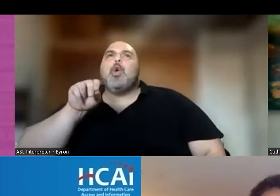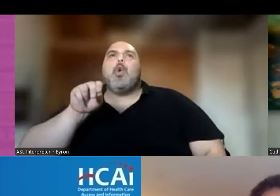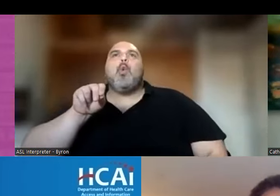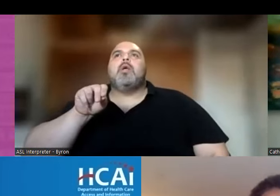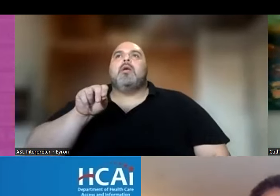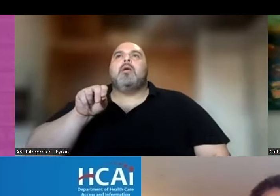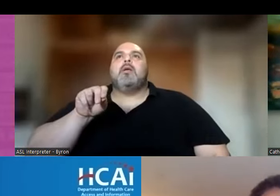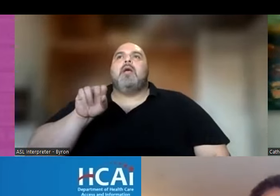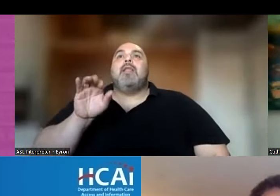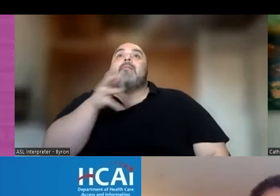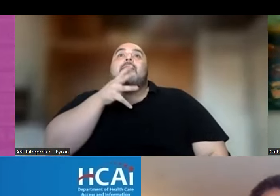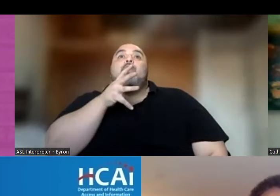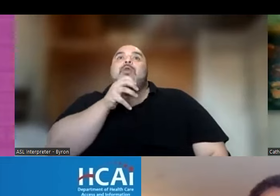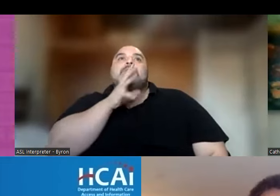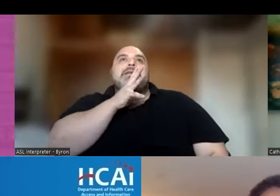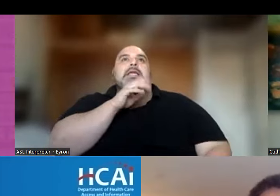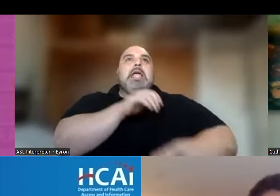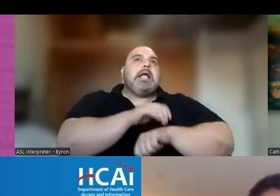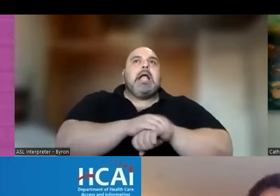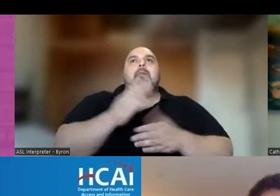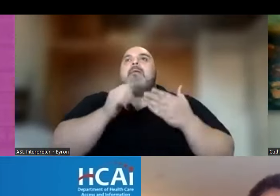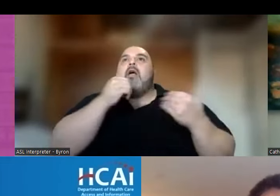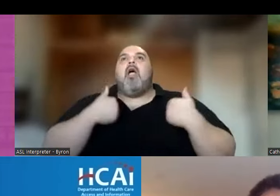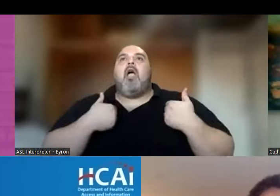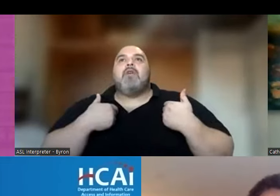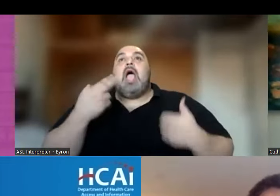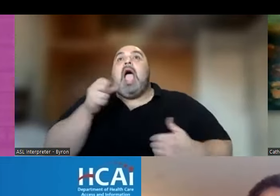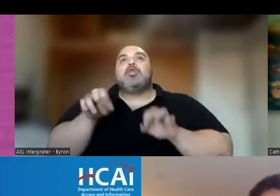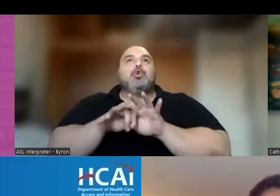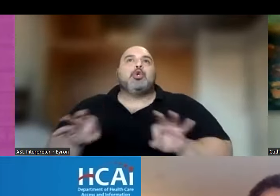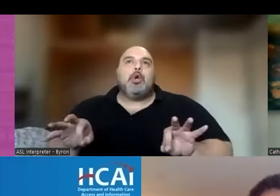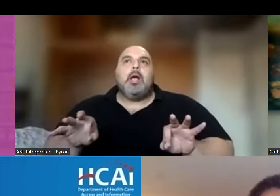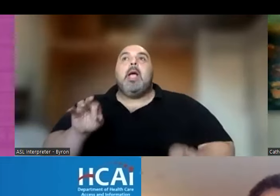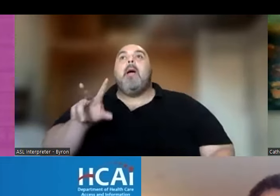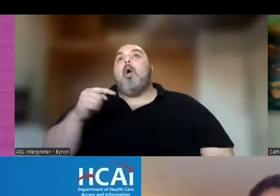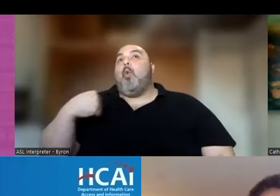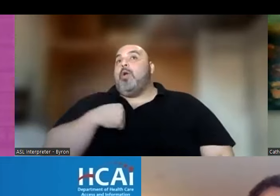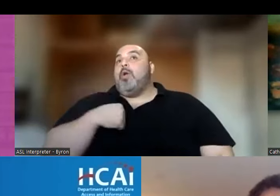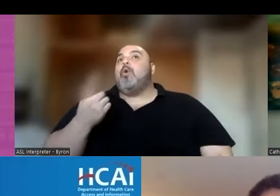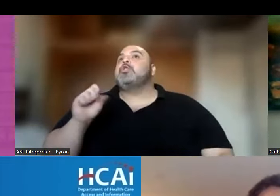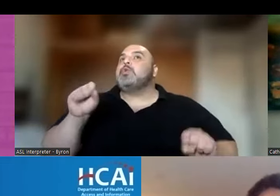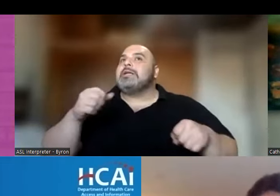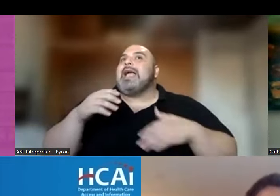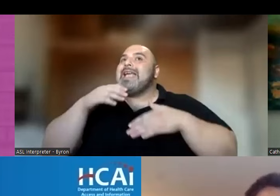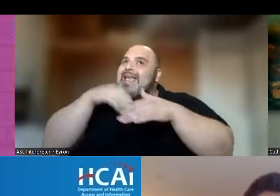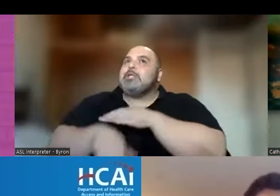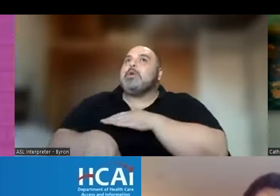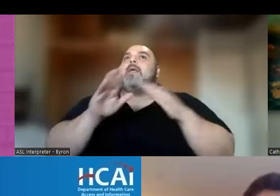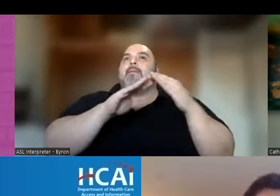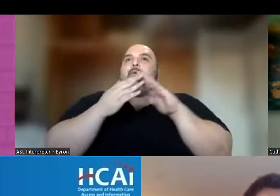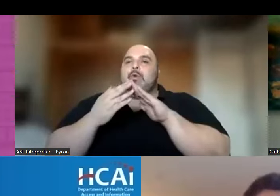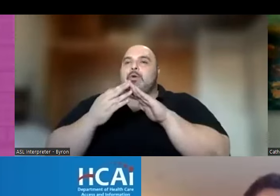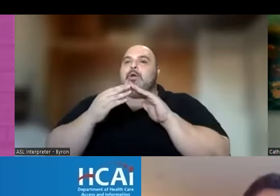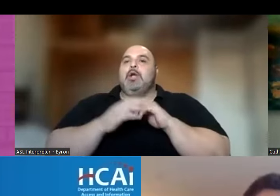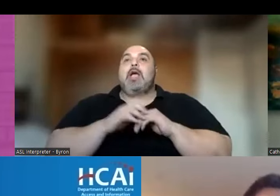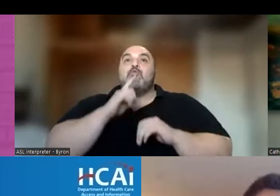mother, we may not speak English. We may not have even a high school degree, but we are the ones who can get into the community and